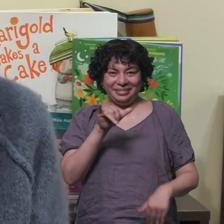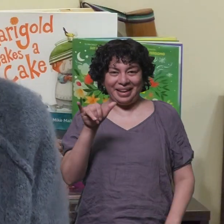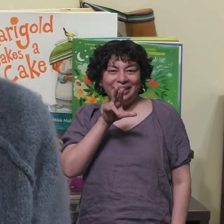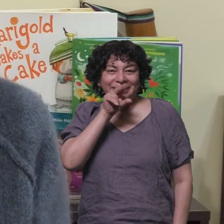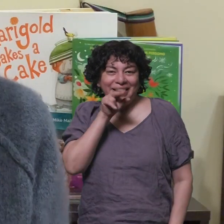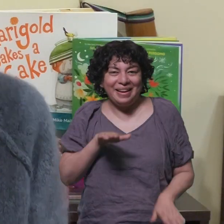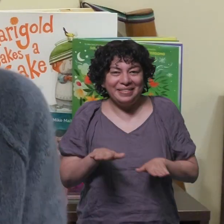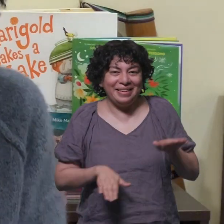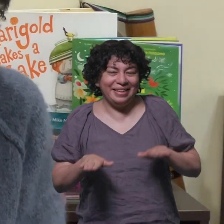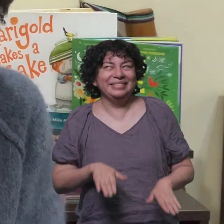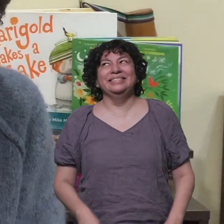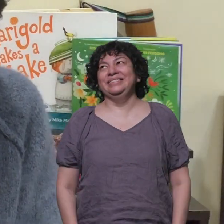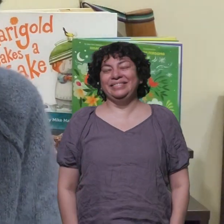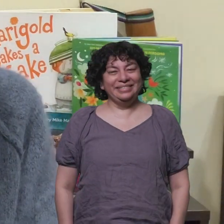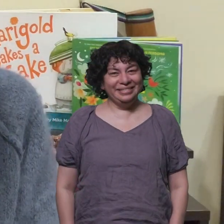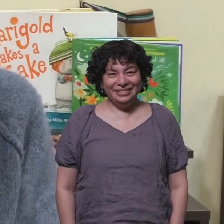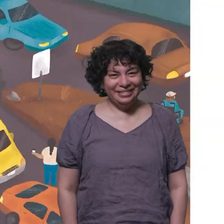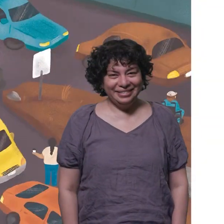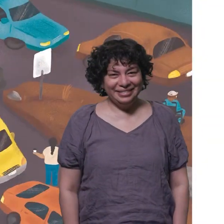a duck.